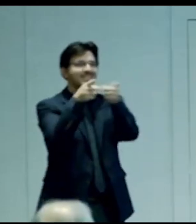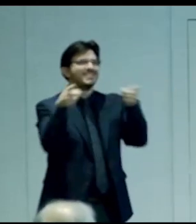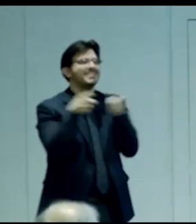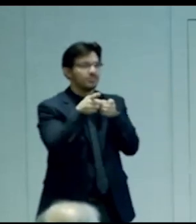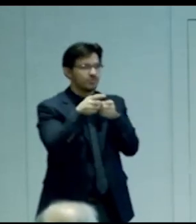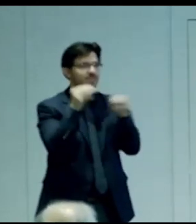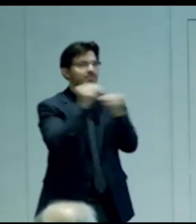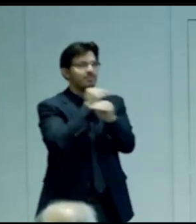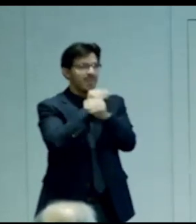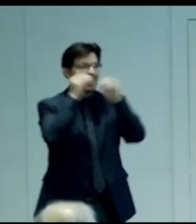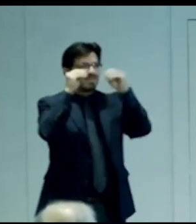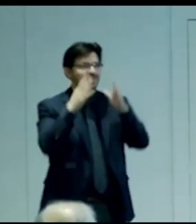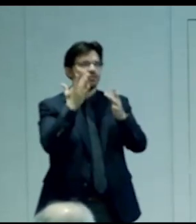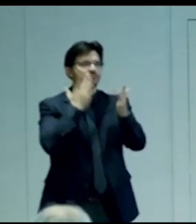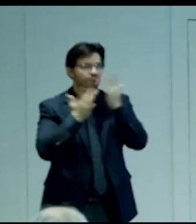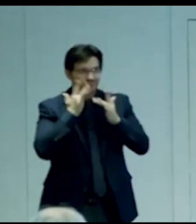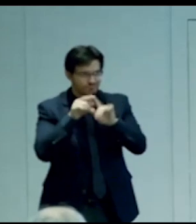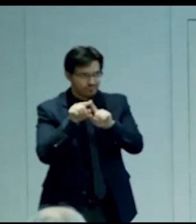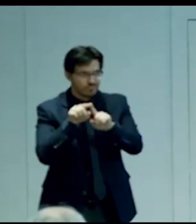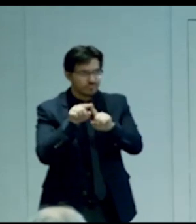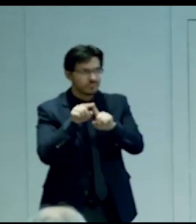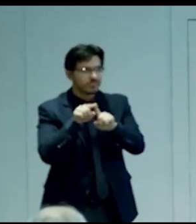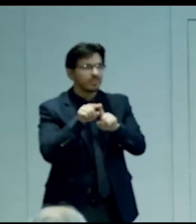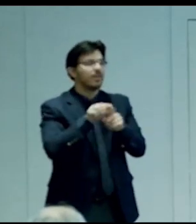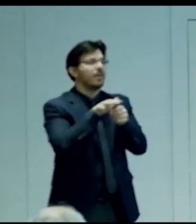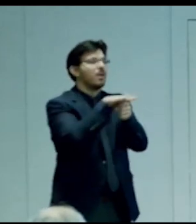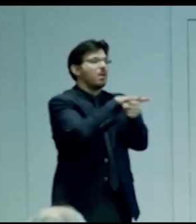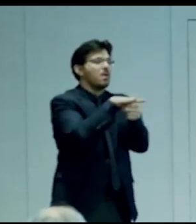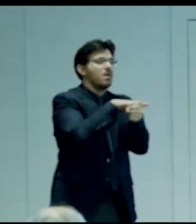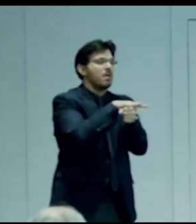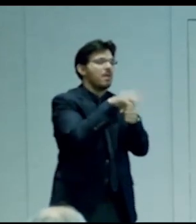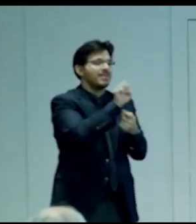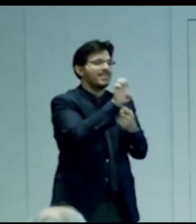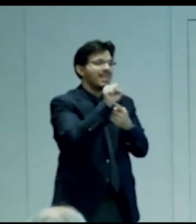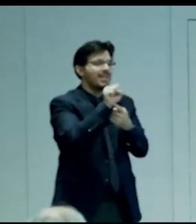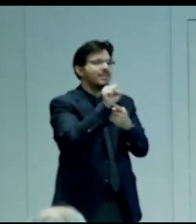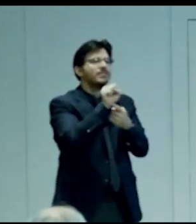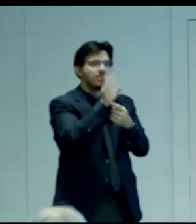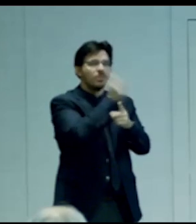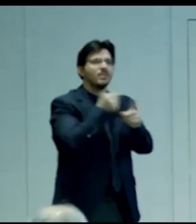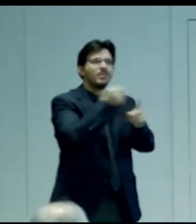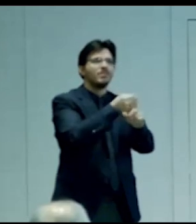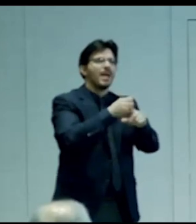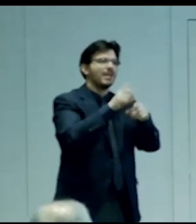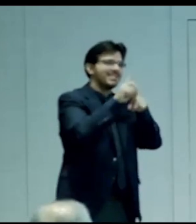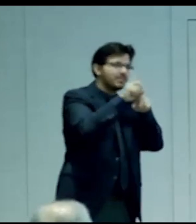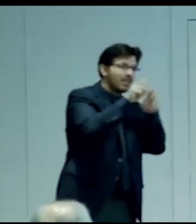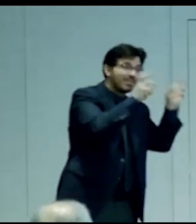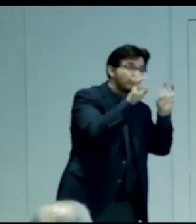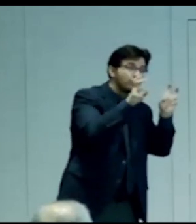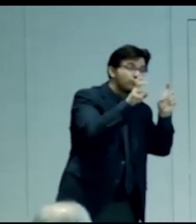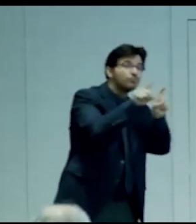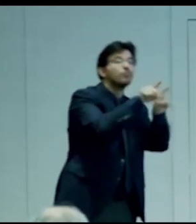teacher shortage. And the neighborhood SES affects both disciplinary issues as well as